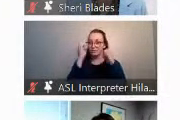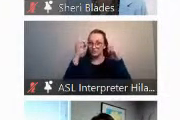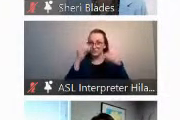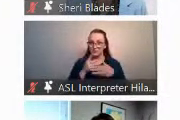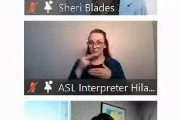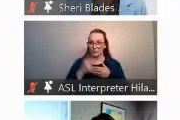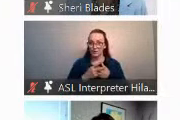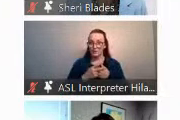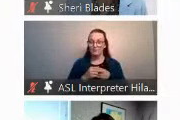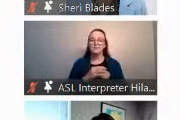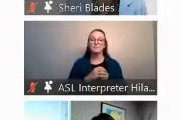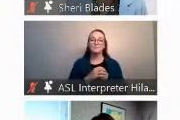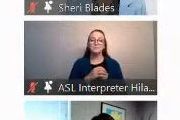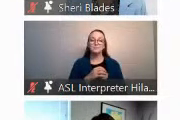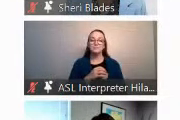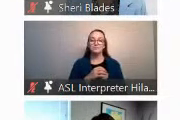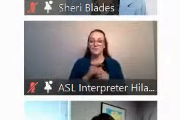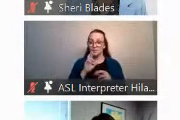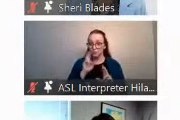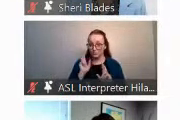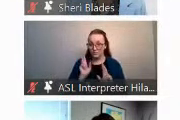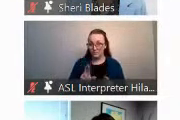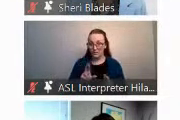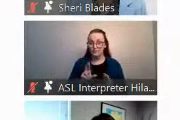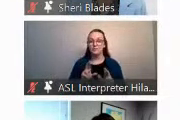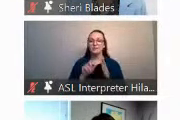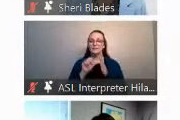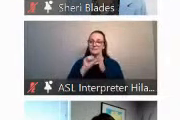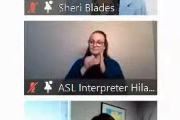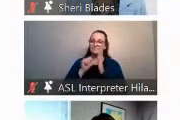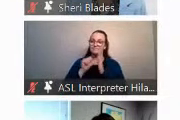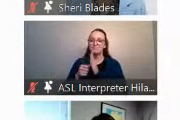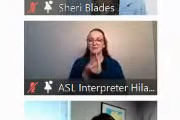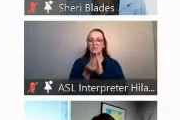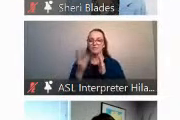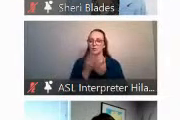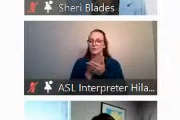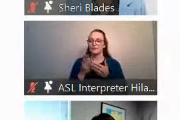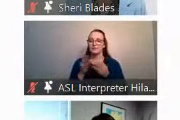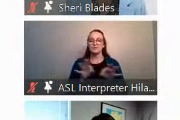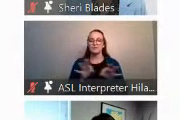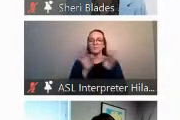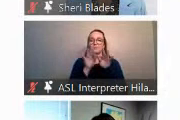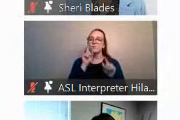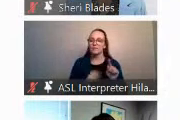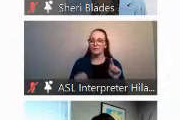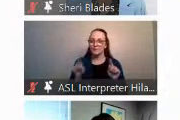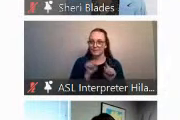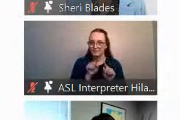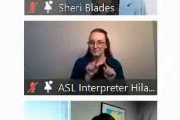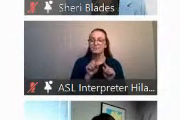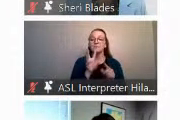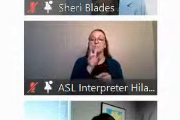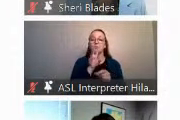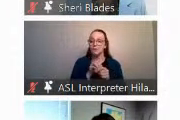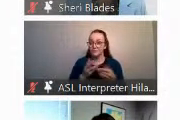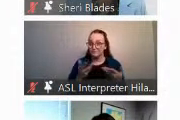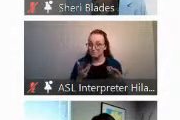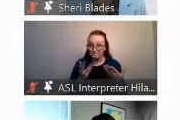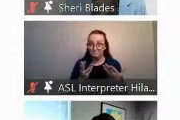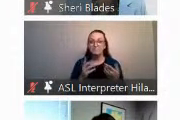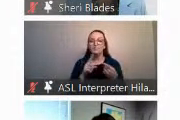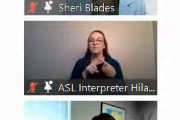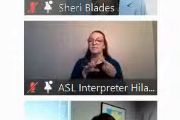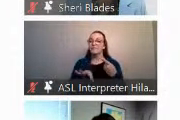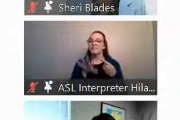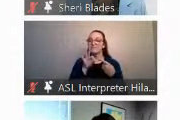The responses highlighted several components that are important to them. These include finding programs in close